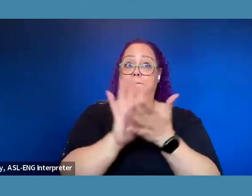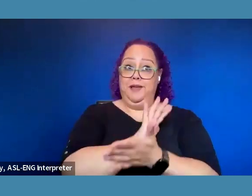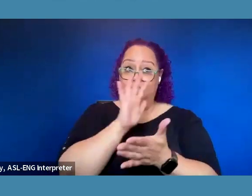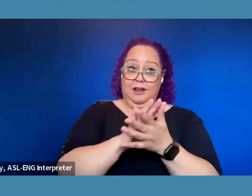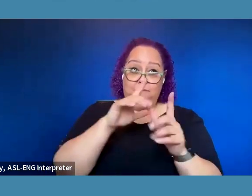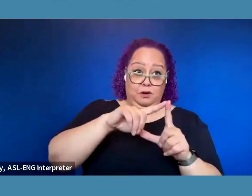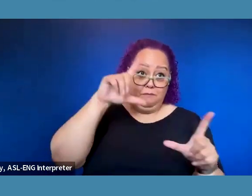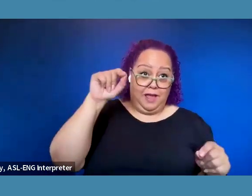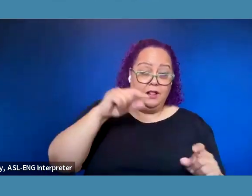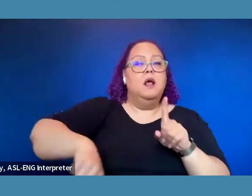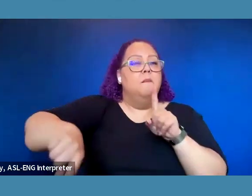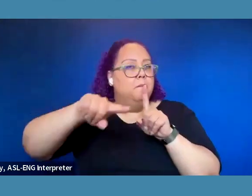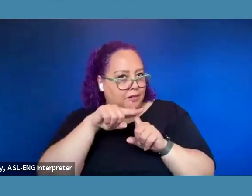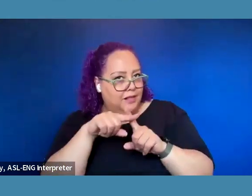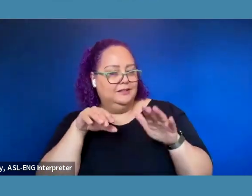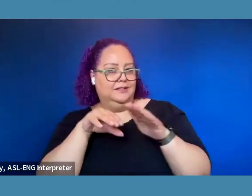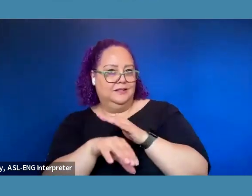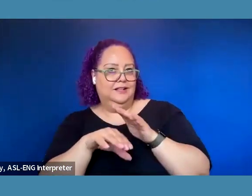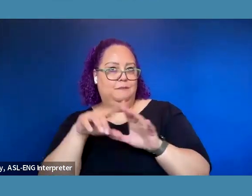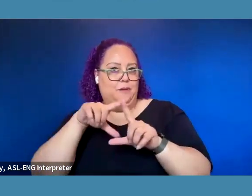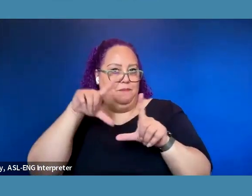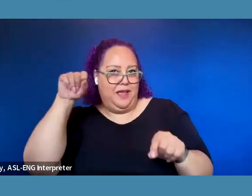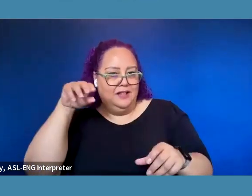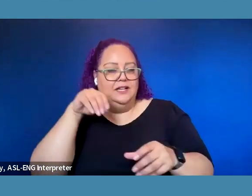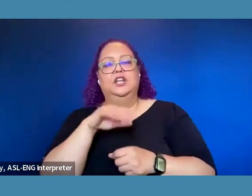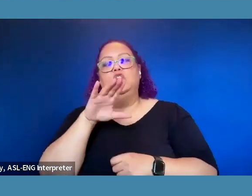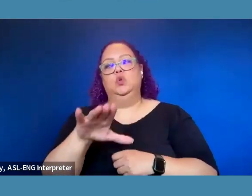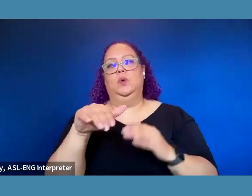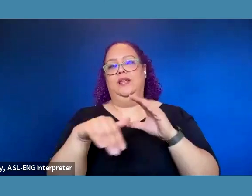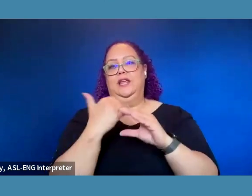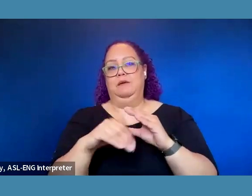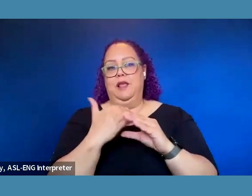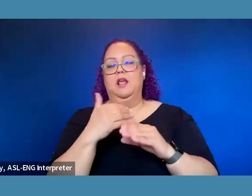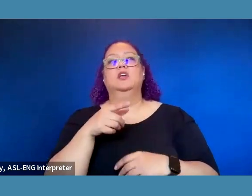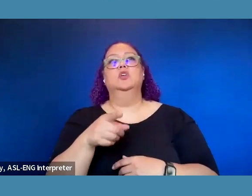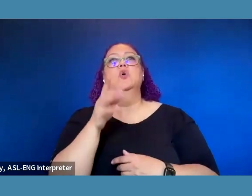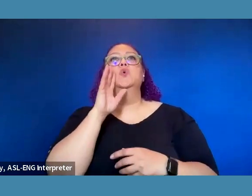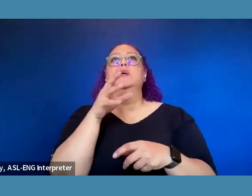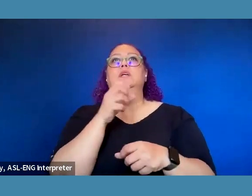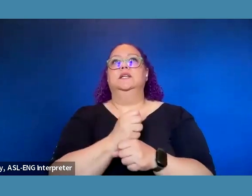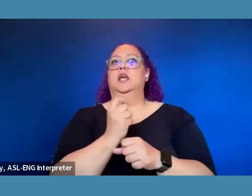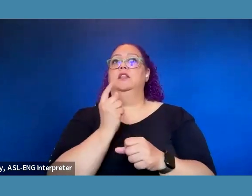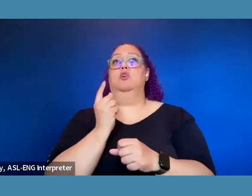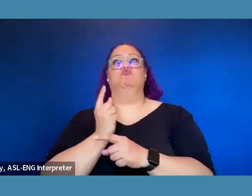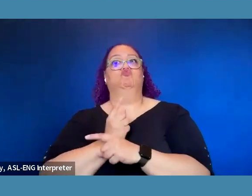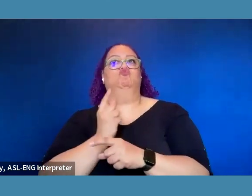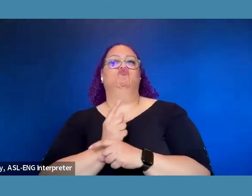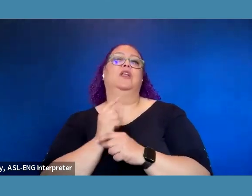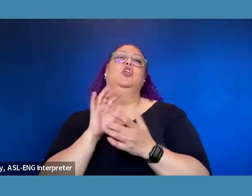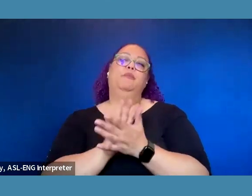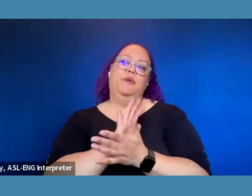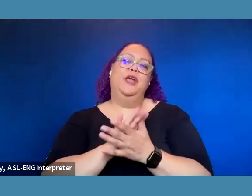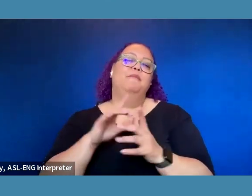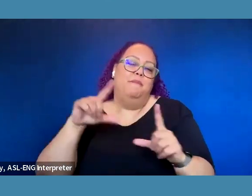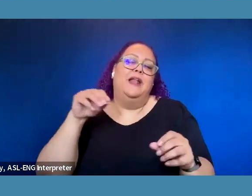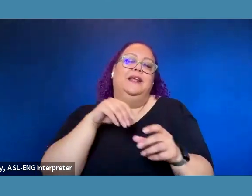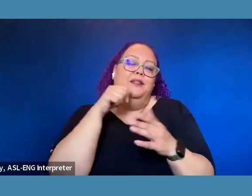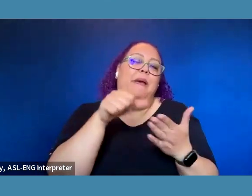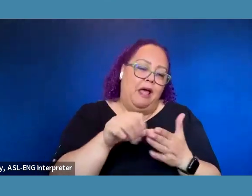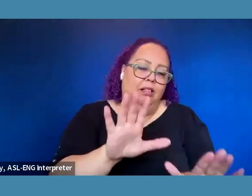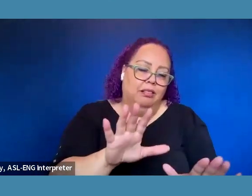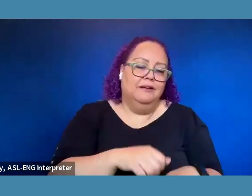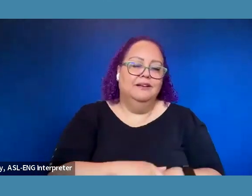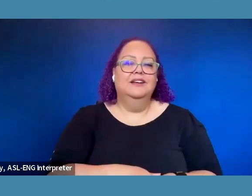email. So you'll receive a standard paper ballot in the mail, just to be clear, and then you'll